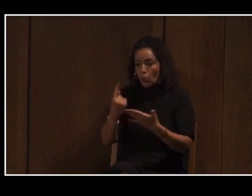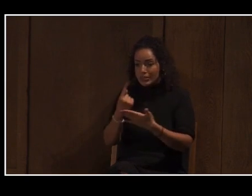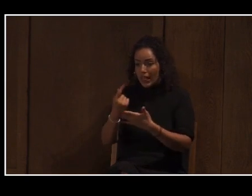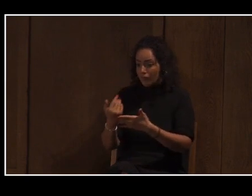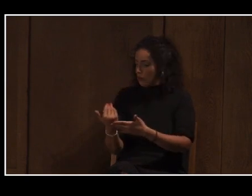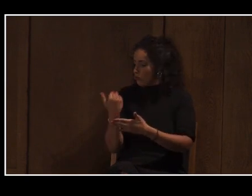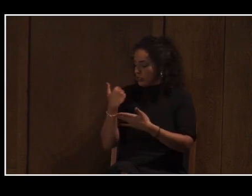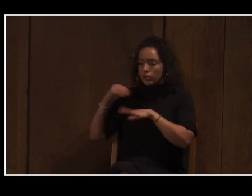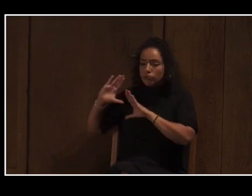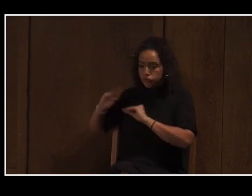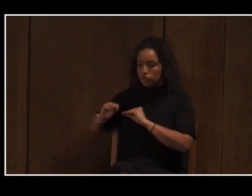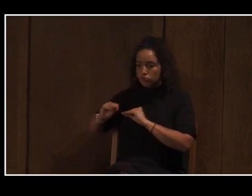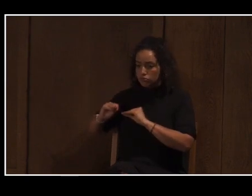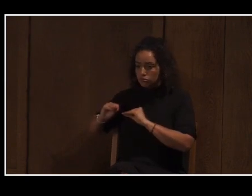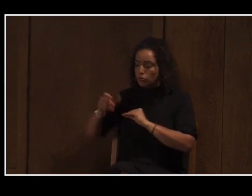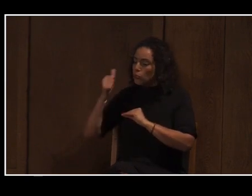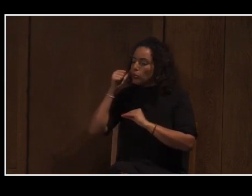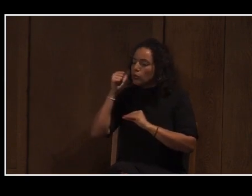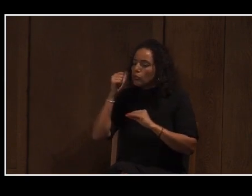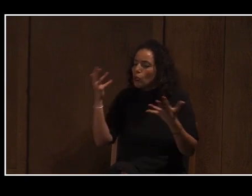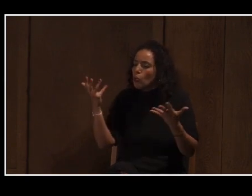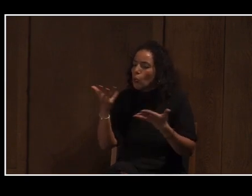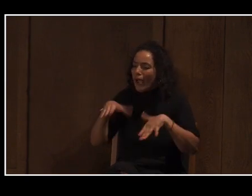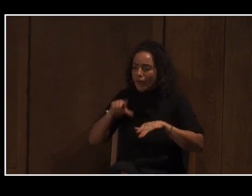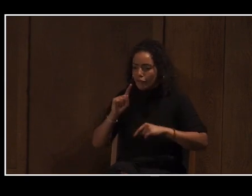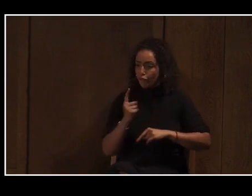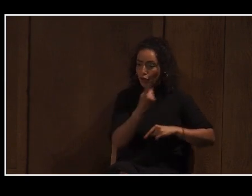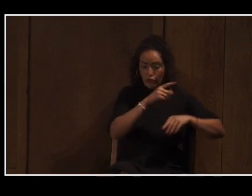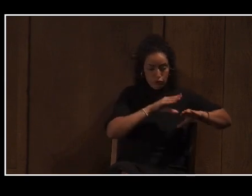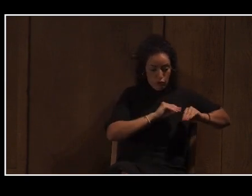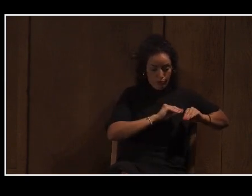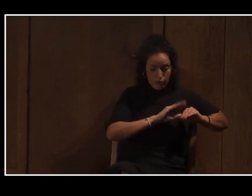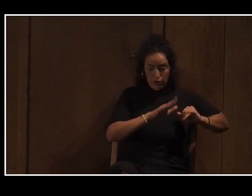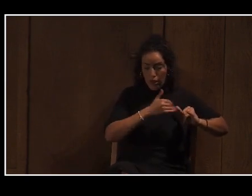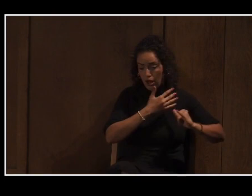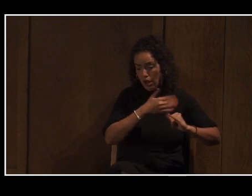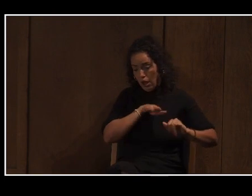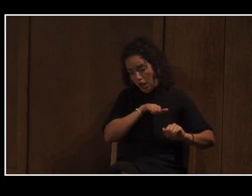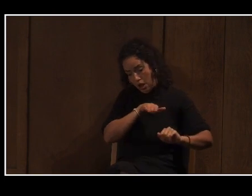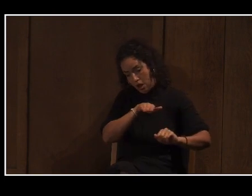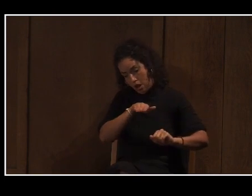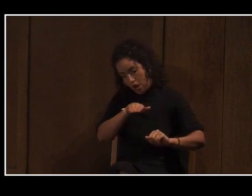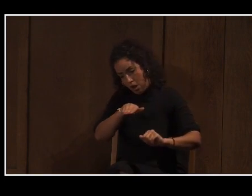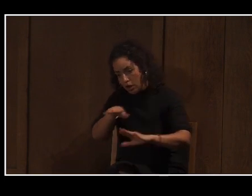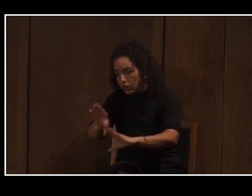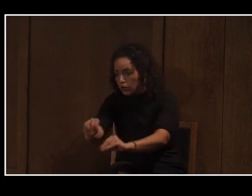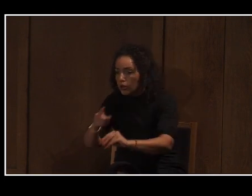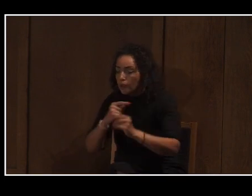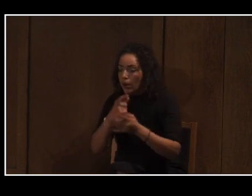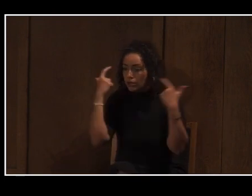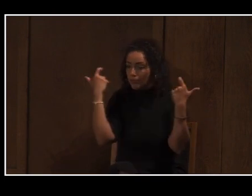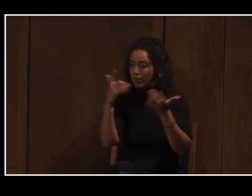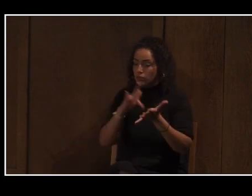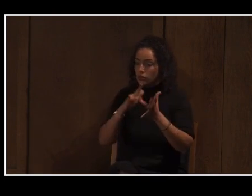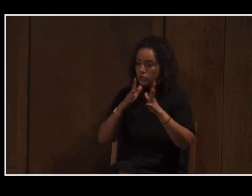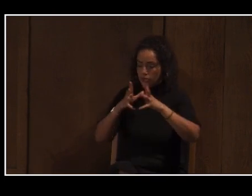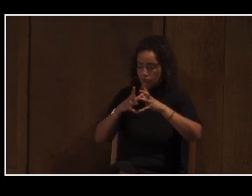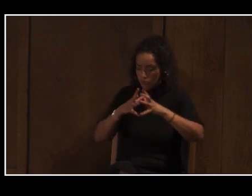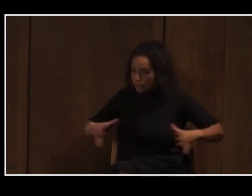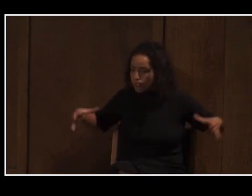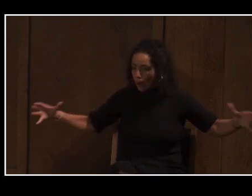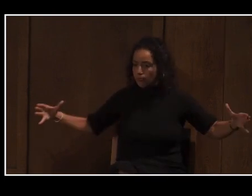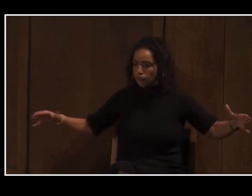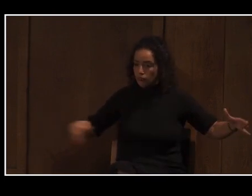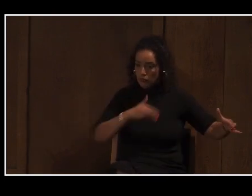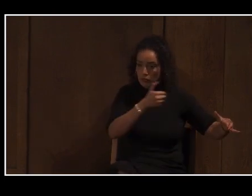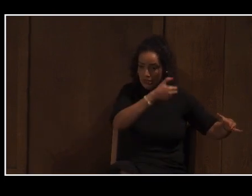we knew where they started and where they ended, but since Mexico City sprawled 35 times in size from the 60s to the 90s, we